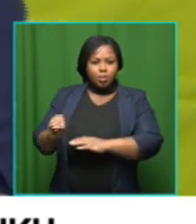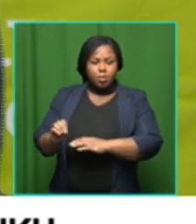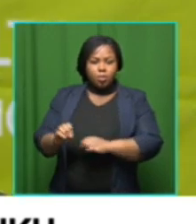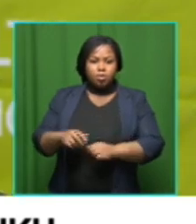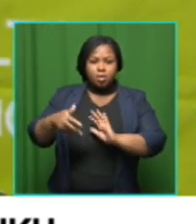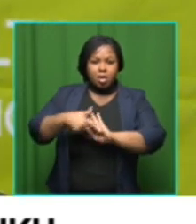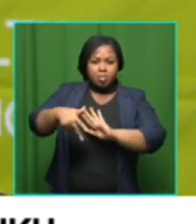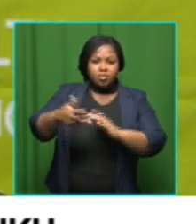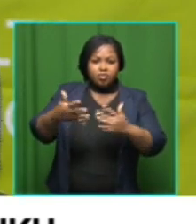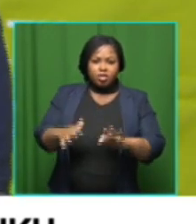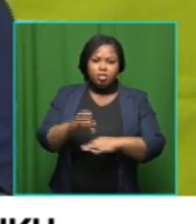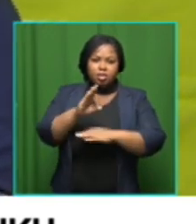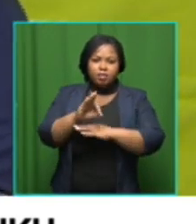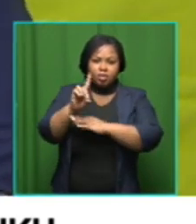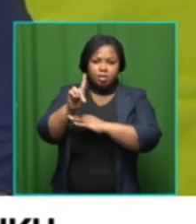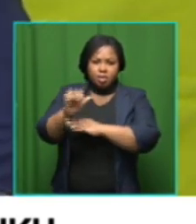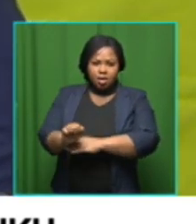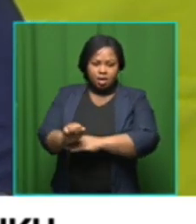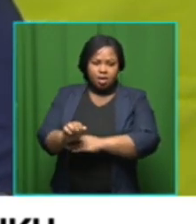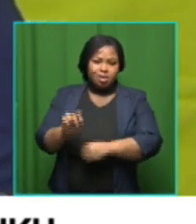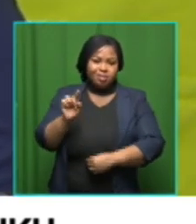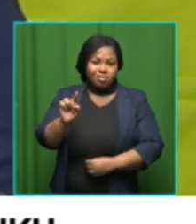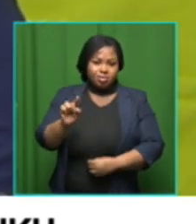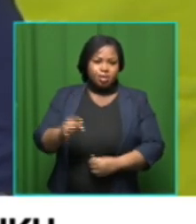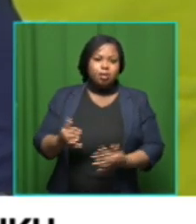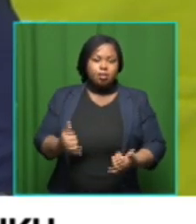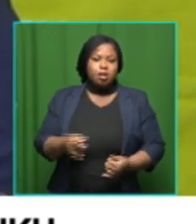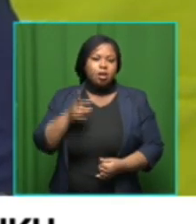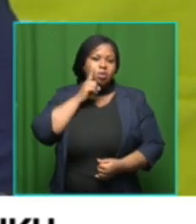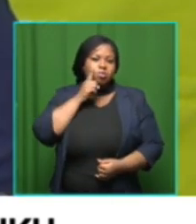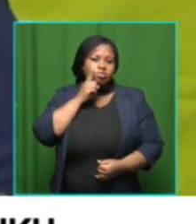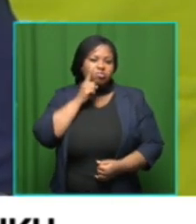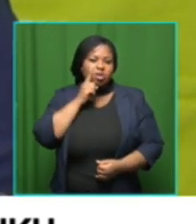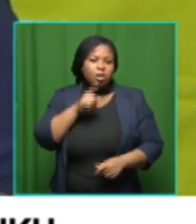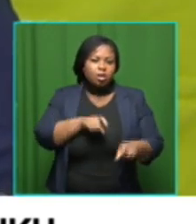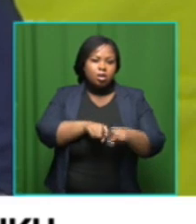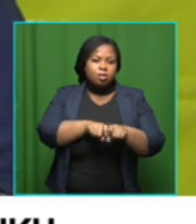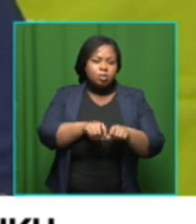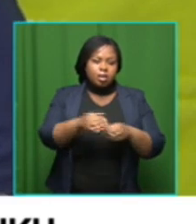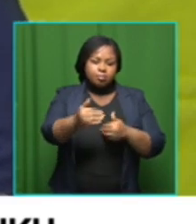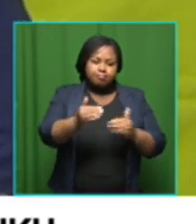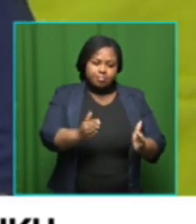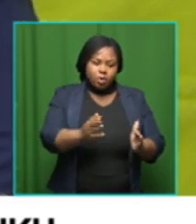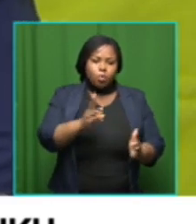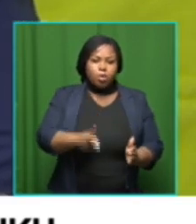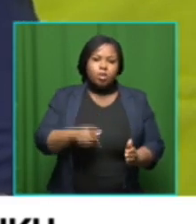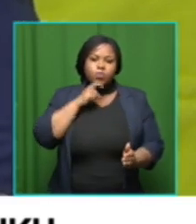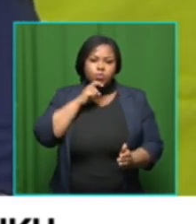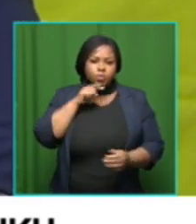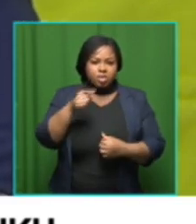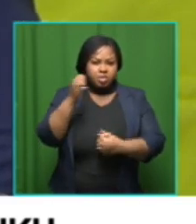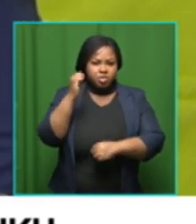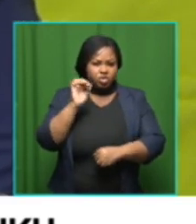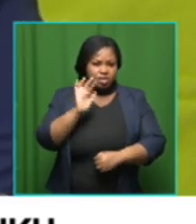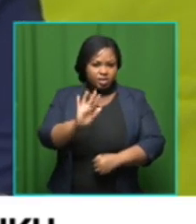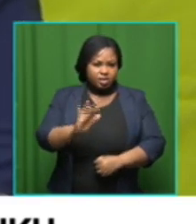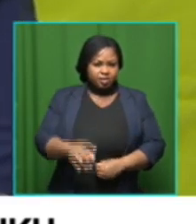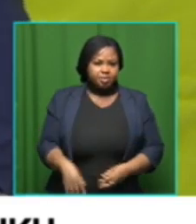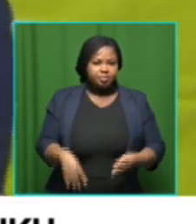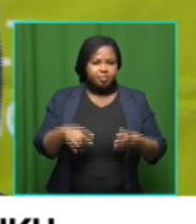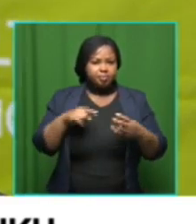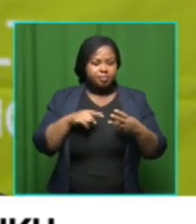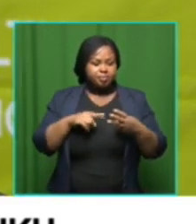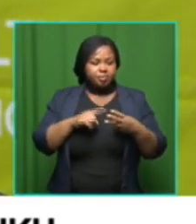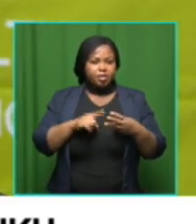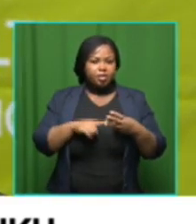FDA. We're validating the test kits, and we'll be able to use that machine. The gene